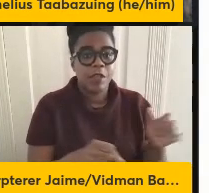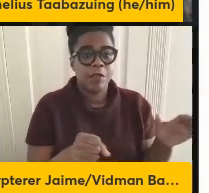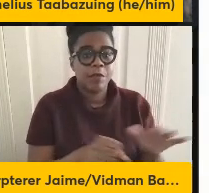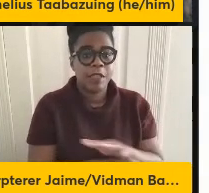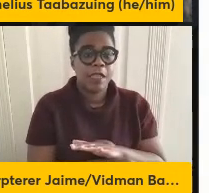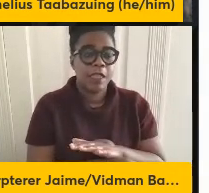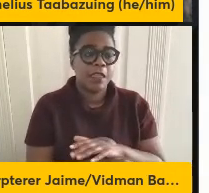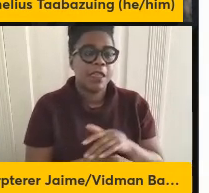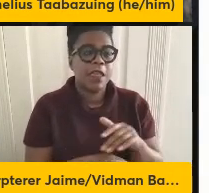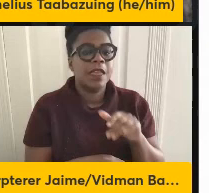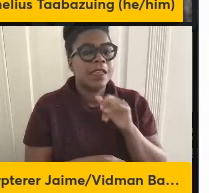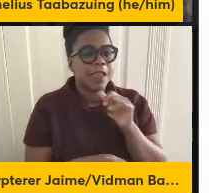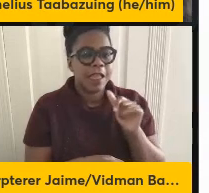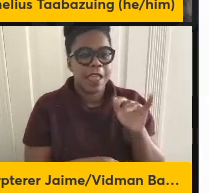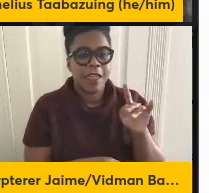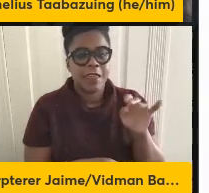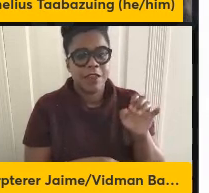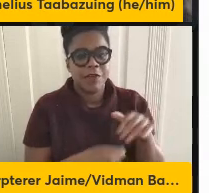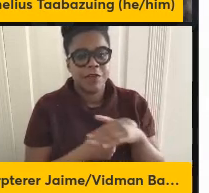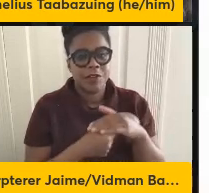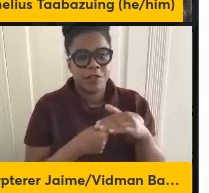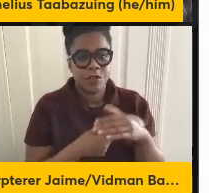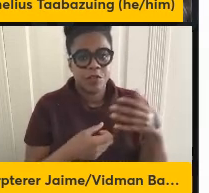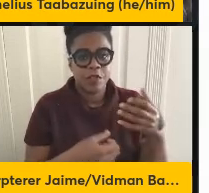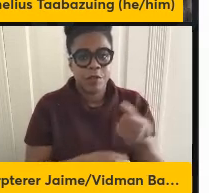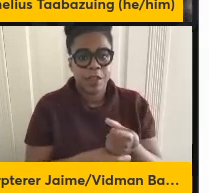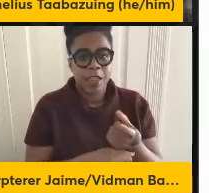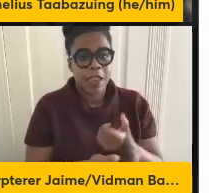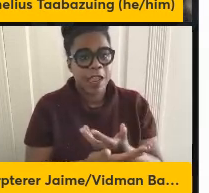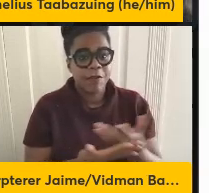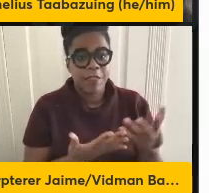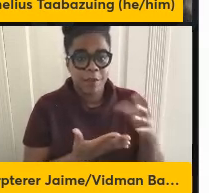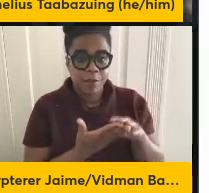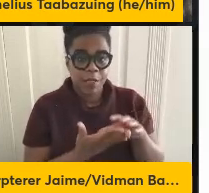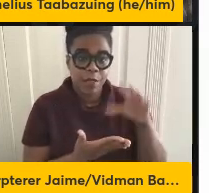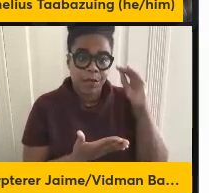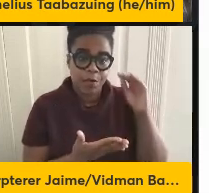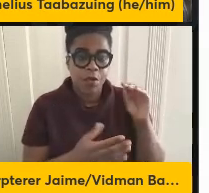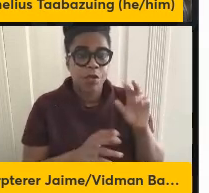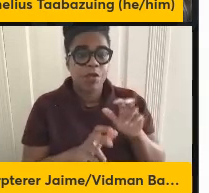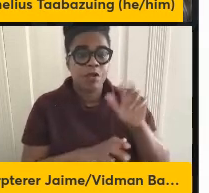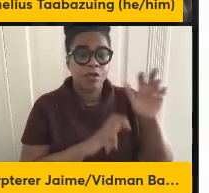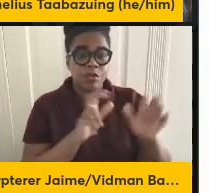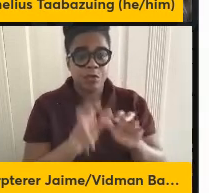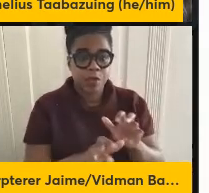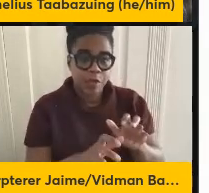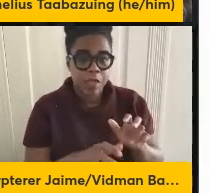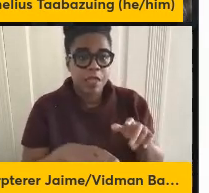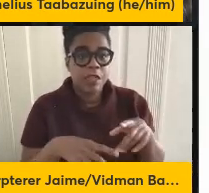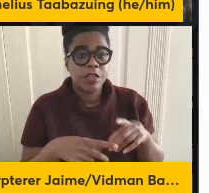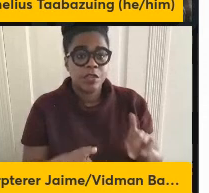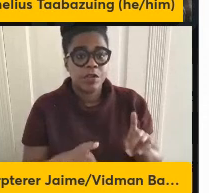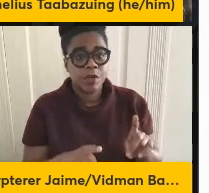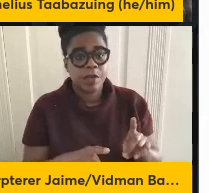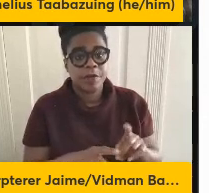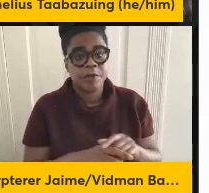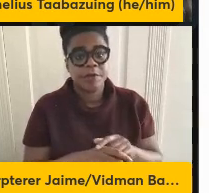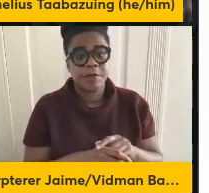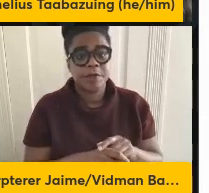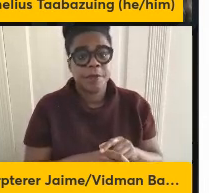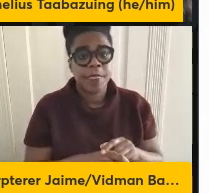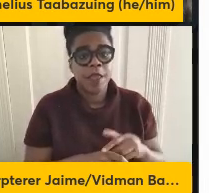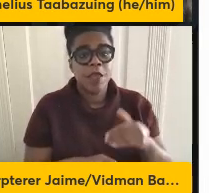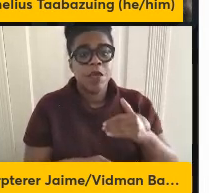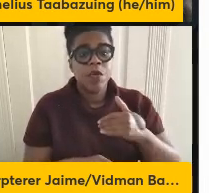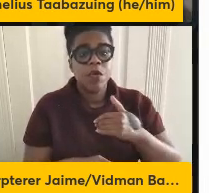inactivation. And to sort of summarize everything that I've learned or contributed to during my posa is that we have available